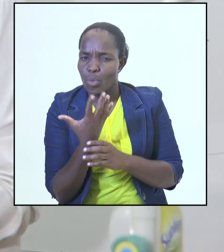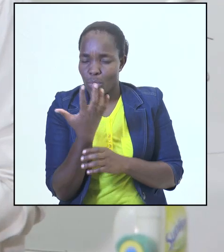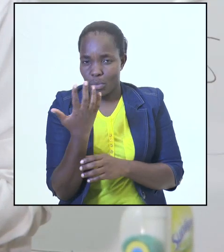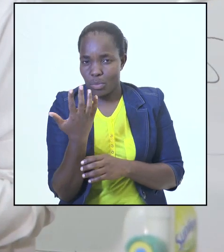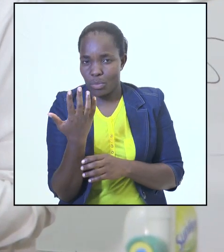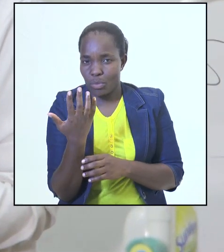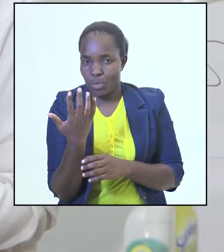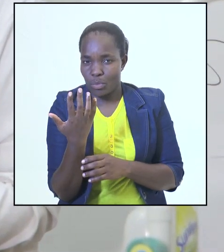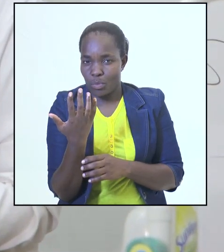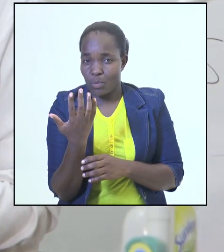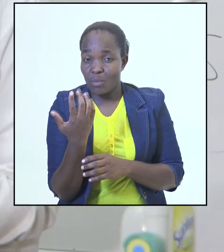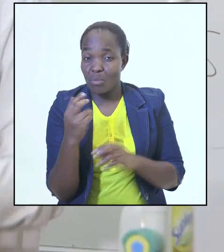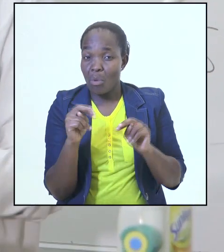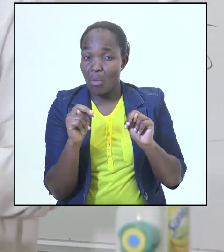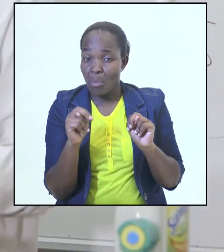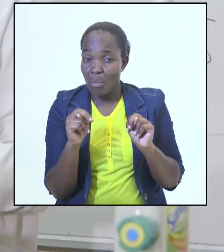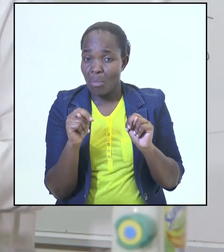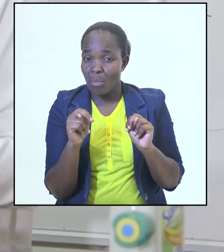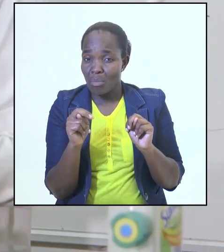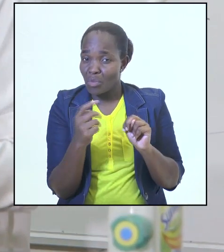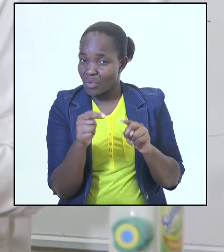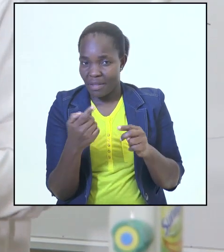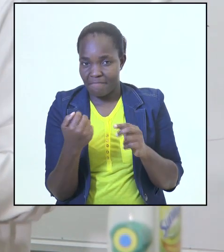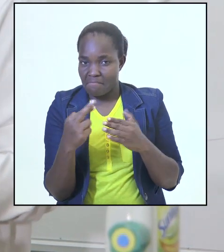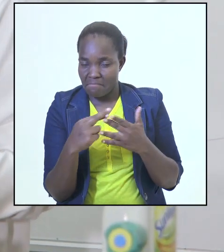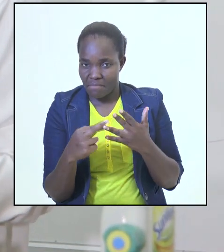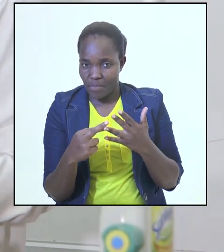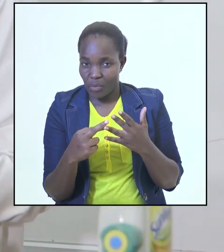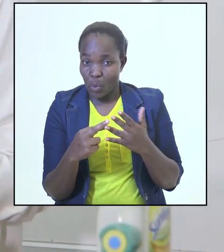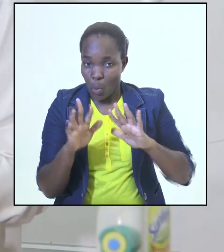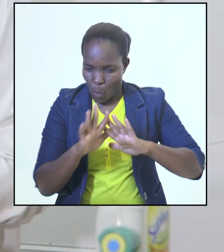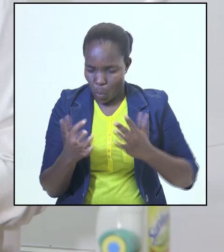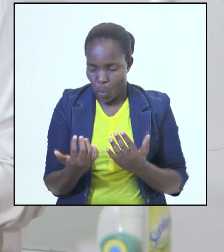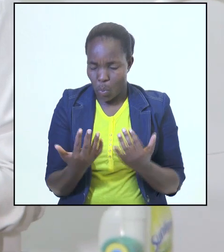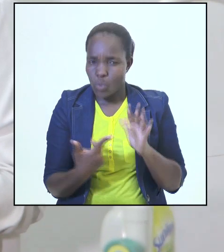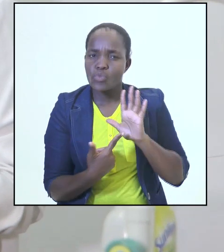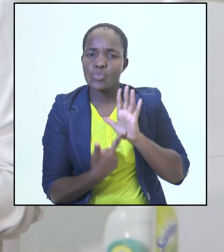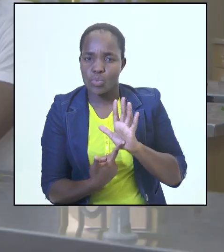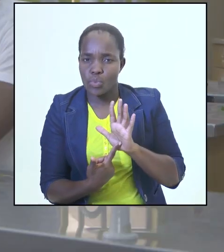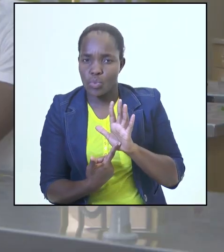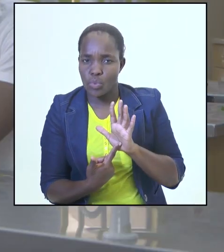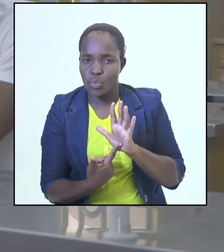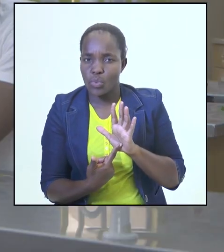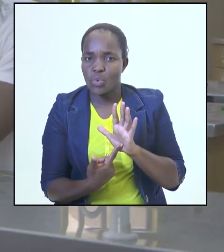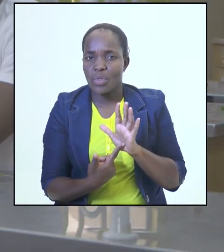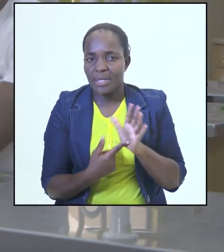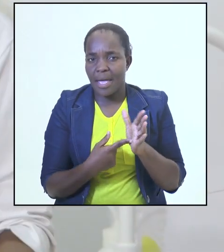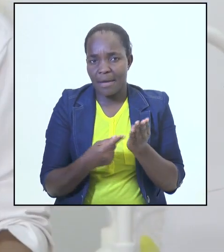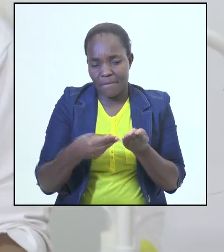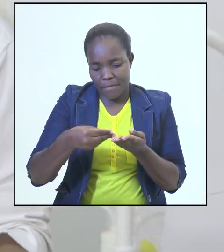has a reason. And the green color of the plant leaves indicate that they have chlorophyll inside